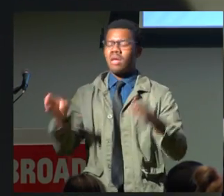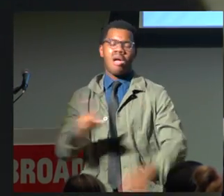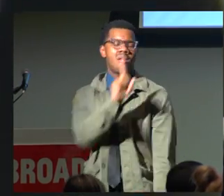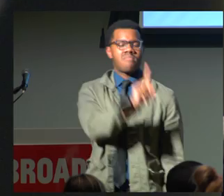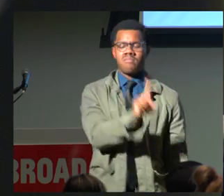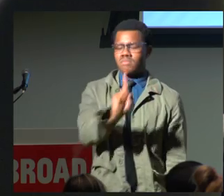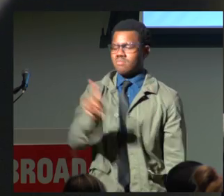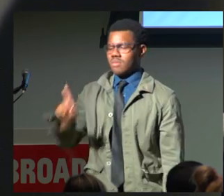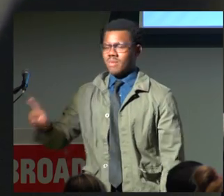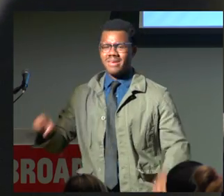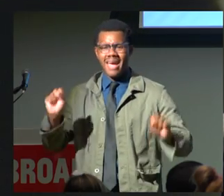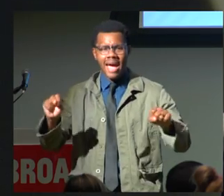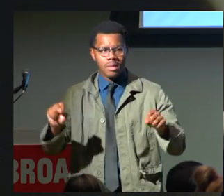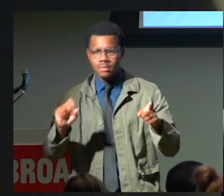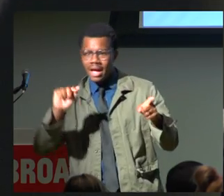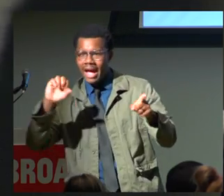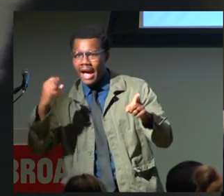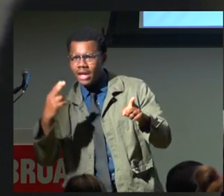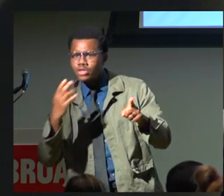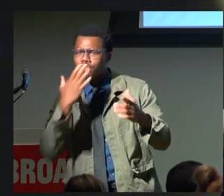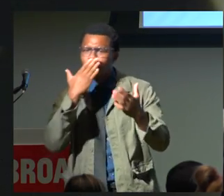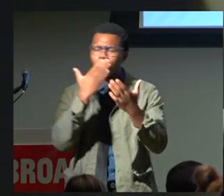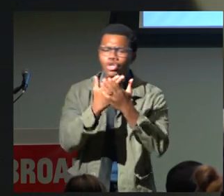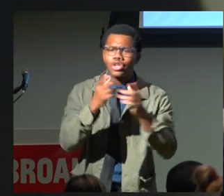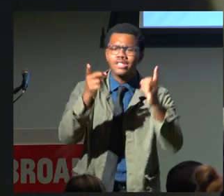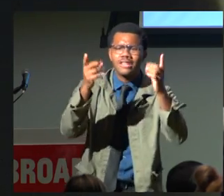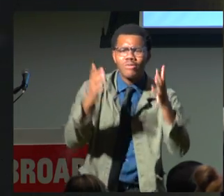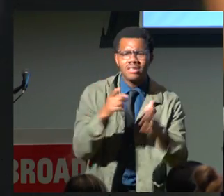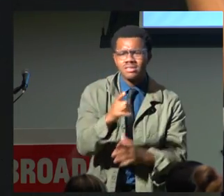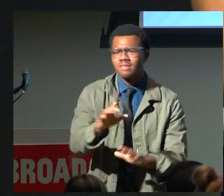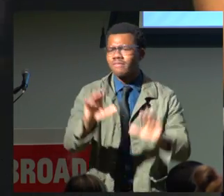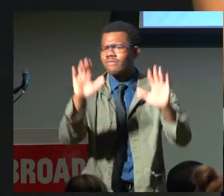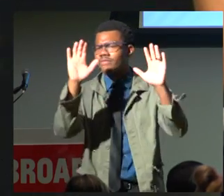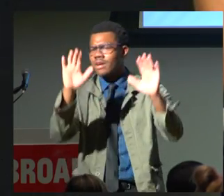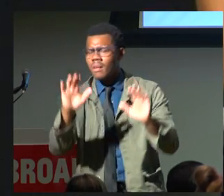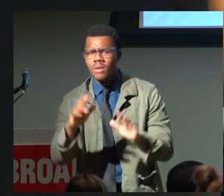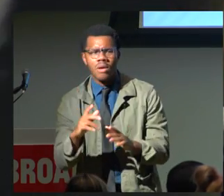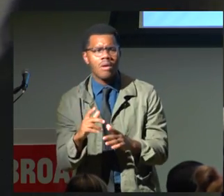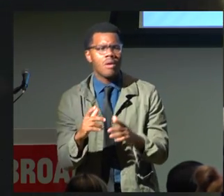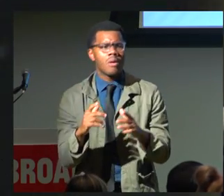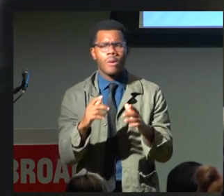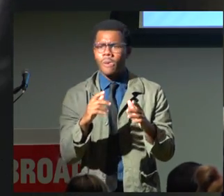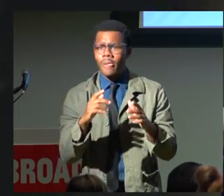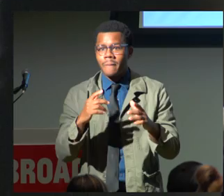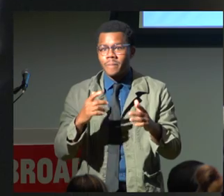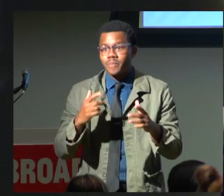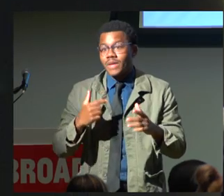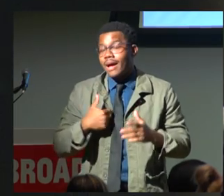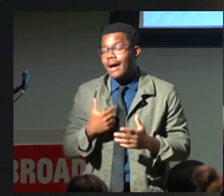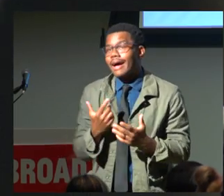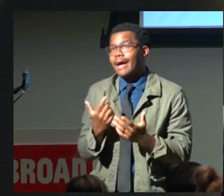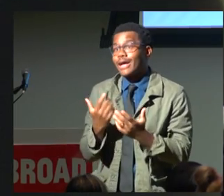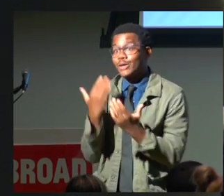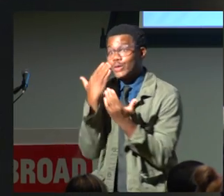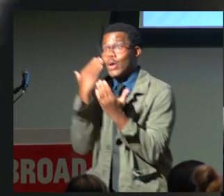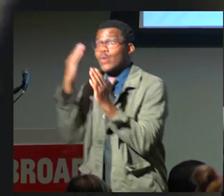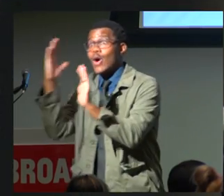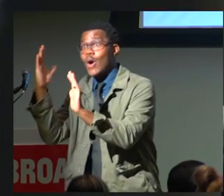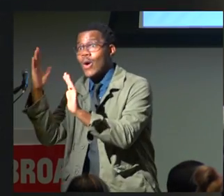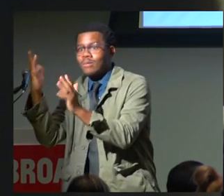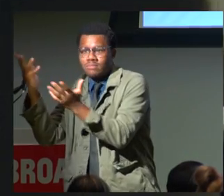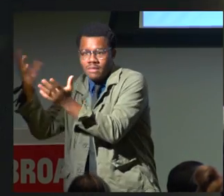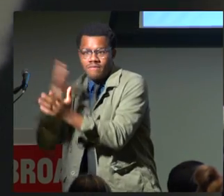She's a director. She's phenomenal. She's been in the art world for 12 years. She knows. I don't know what I don't know, and I know what I know. You know what I'm saying? So if I don't know